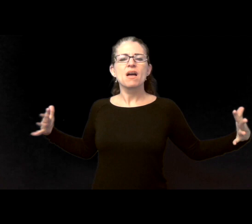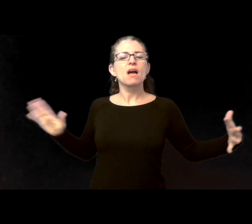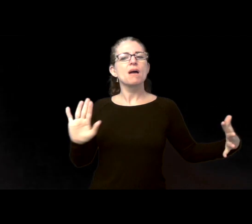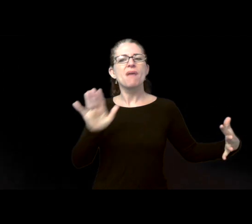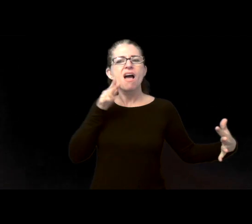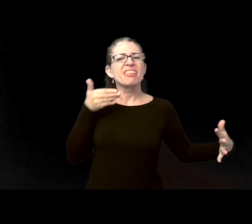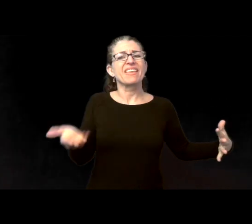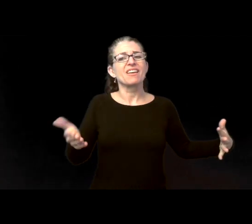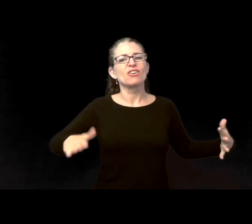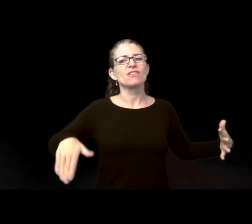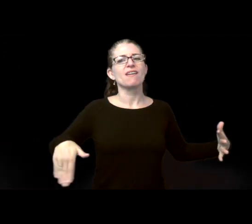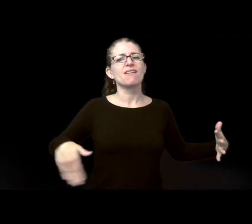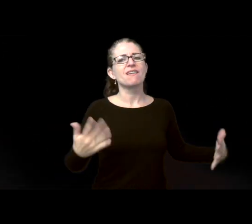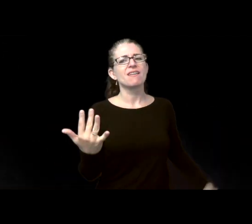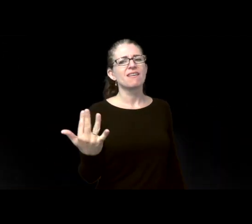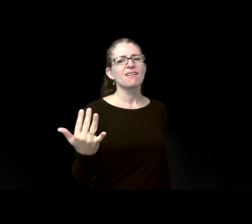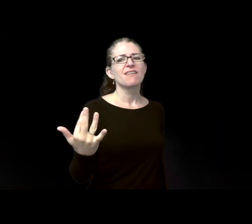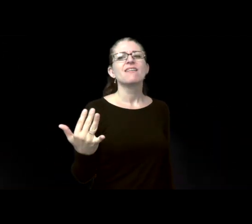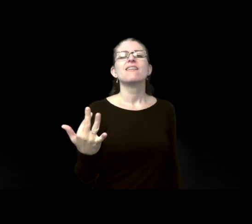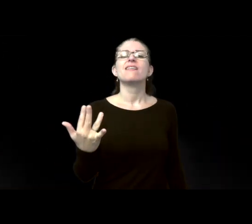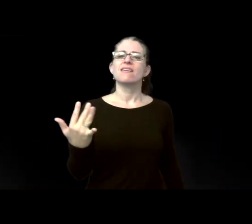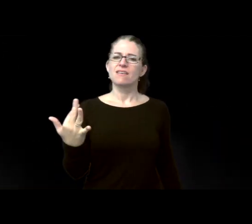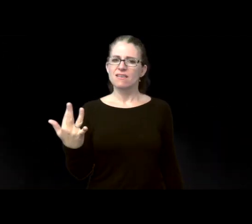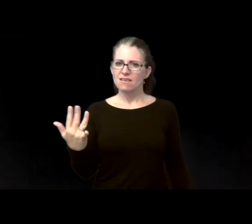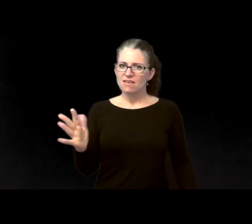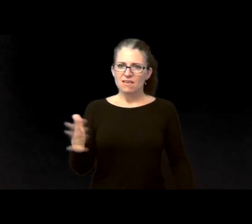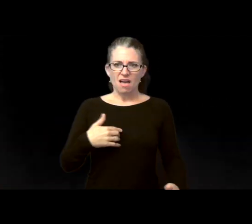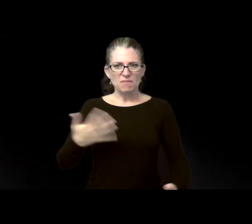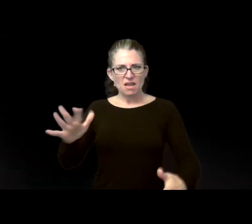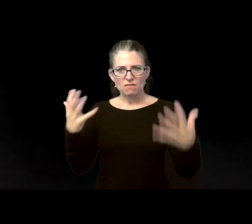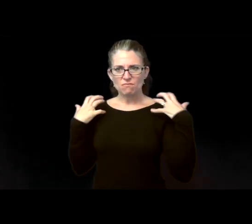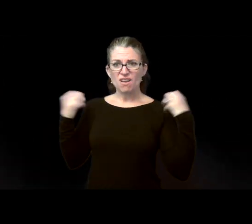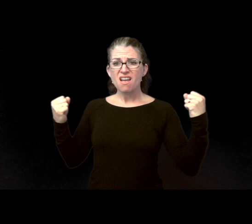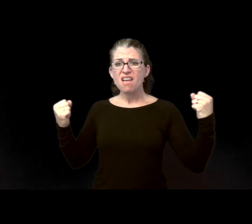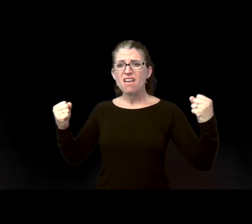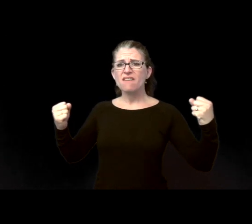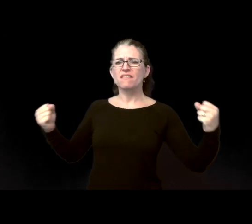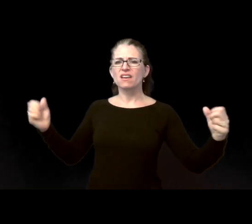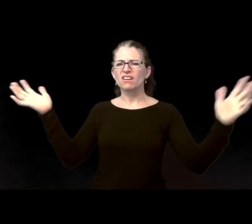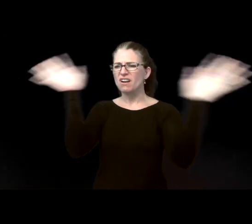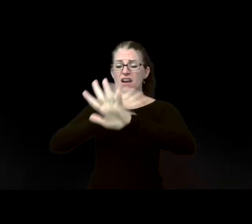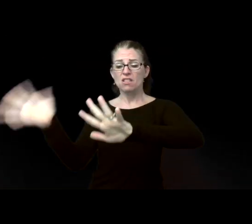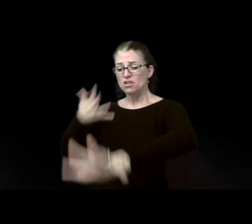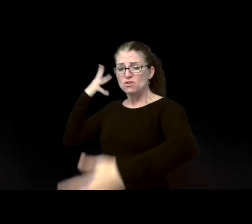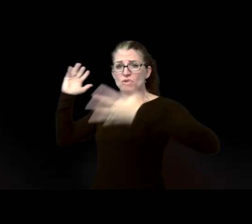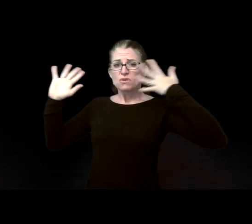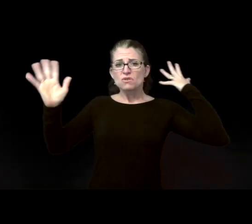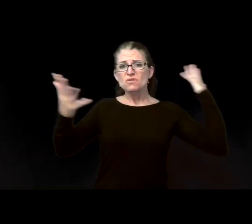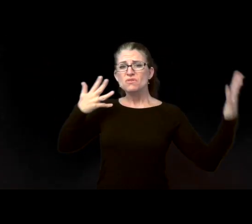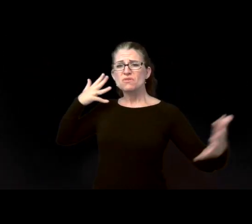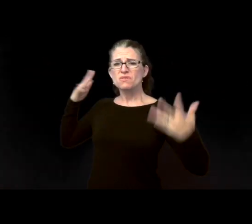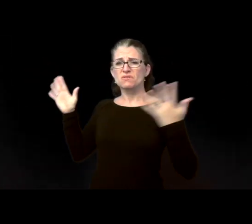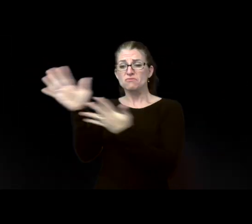but I'm not quite there yet. See, I've been braving crazy weather,